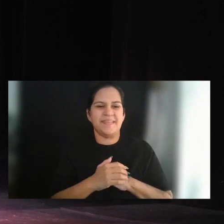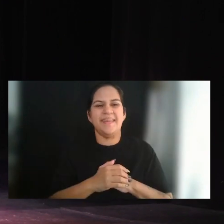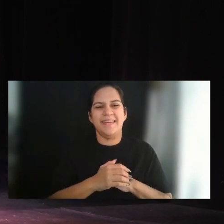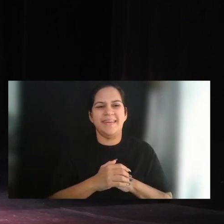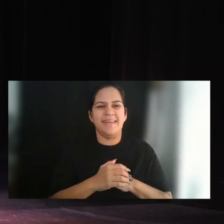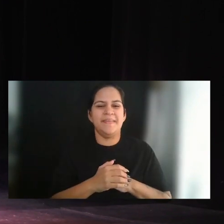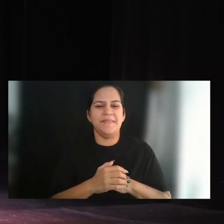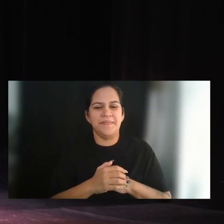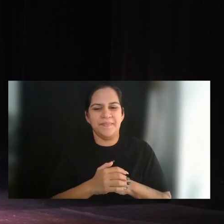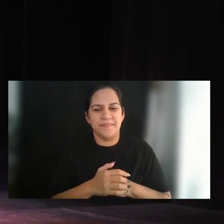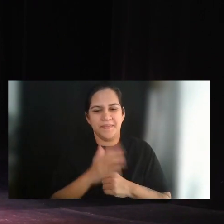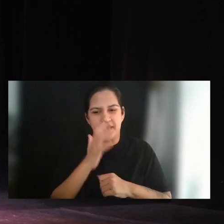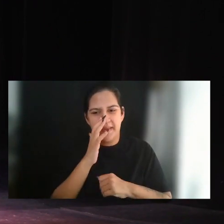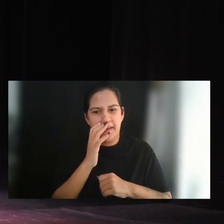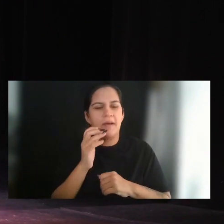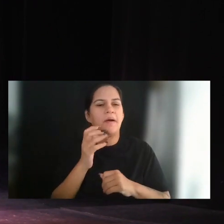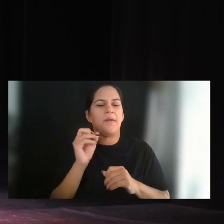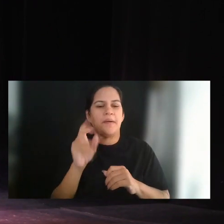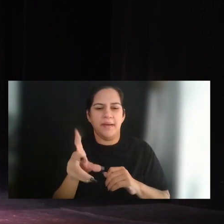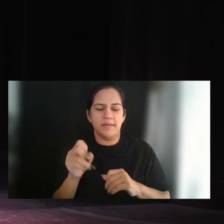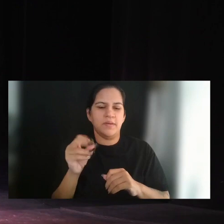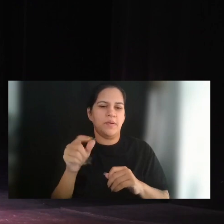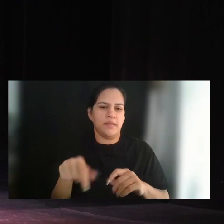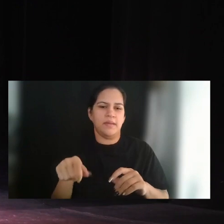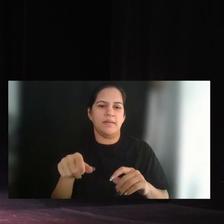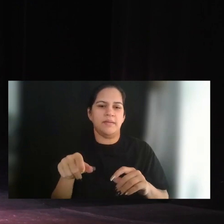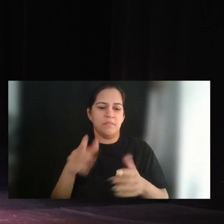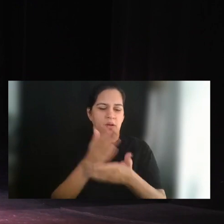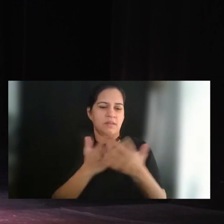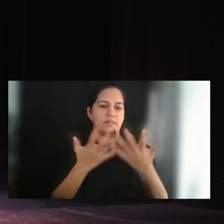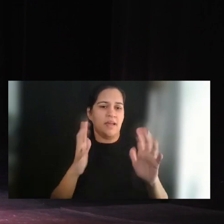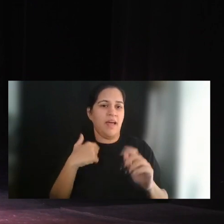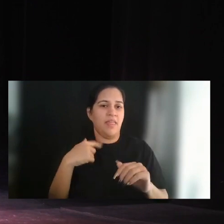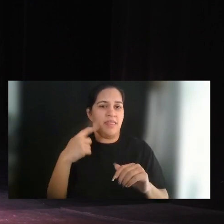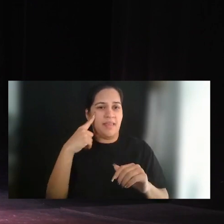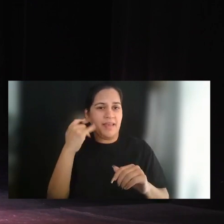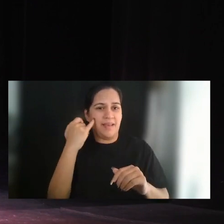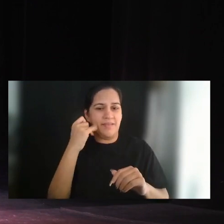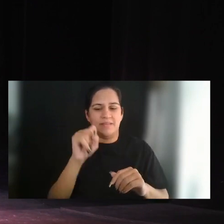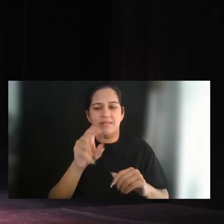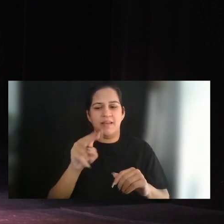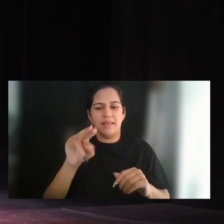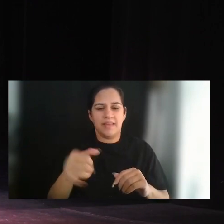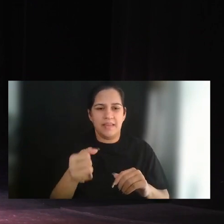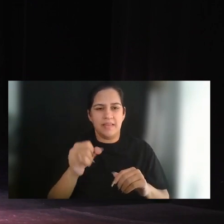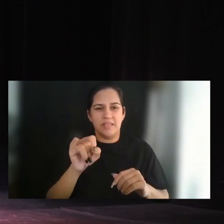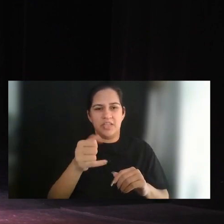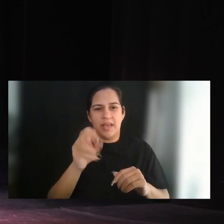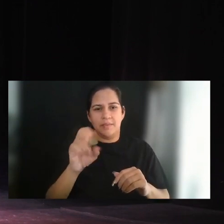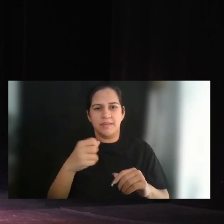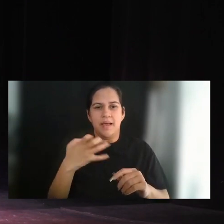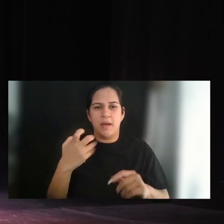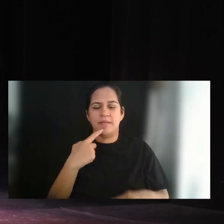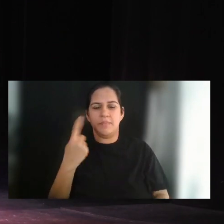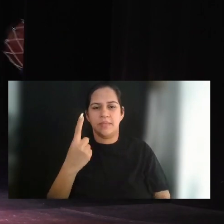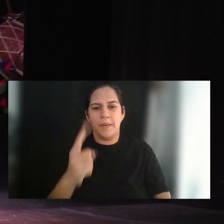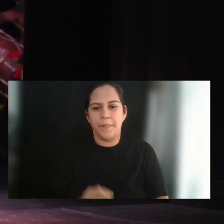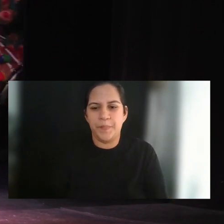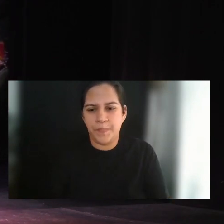So, okay, this part is done. I think if Sonny Jain is in the house, he has something to say. Yes.